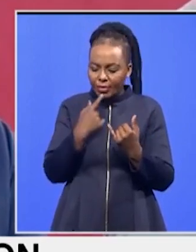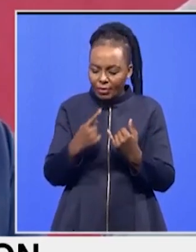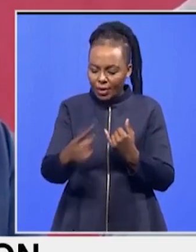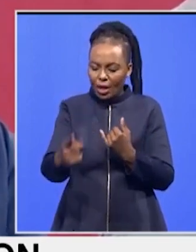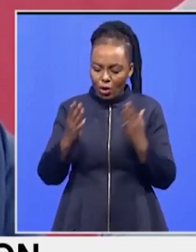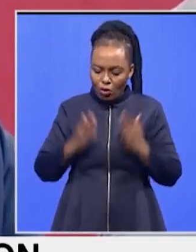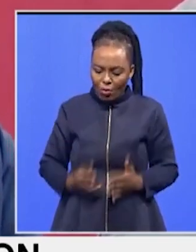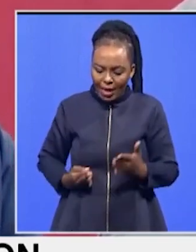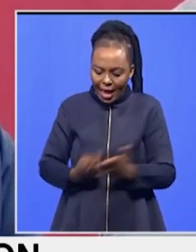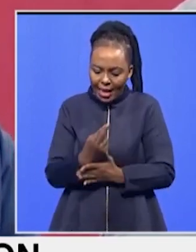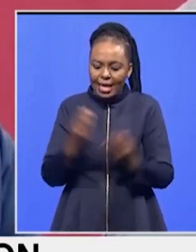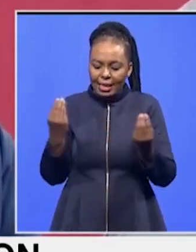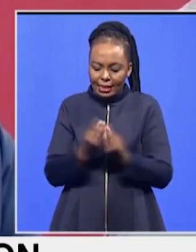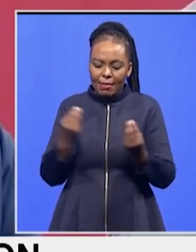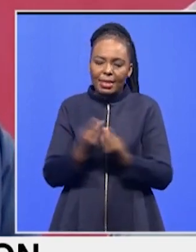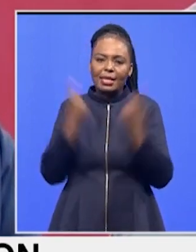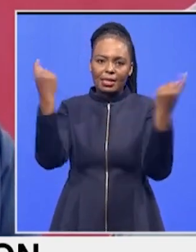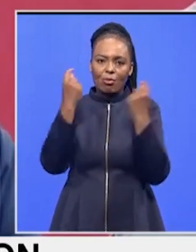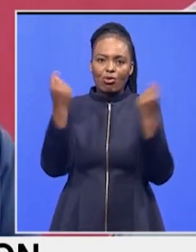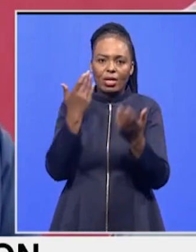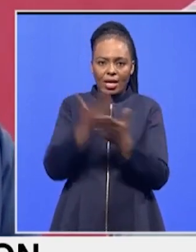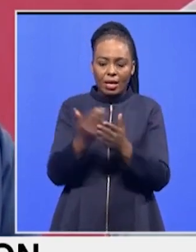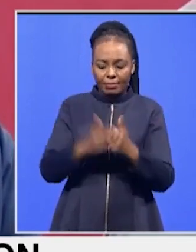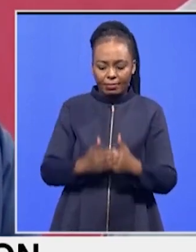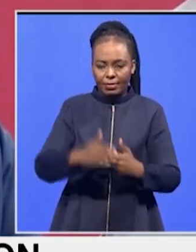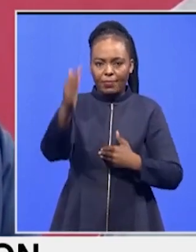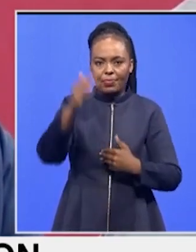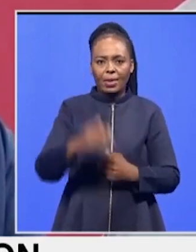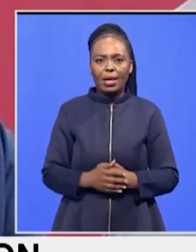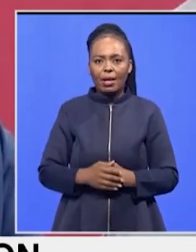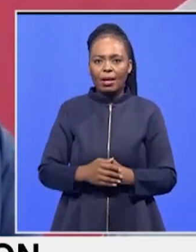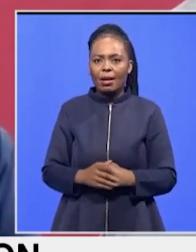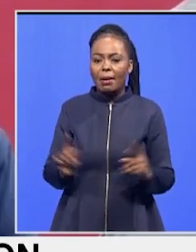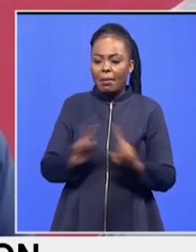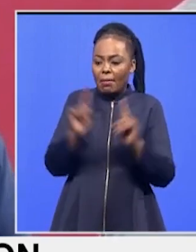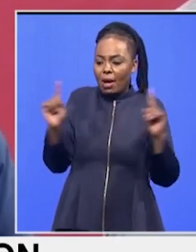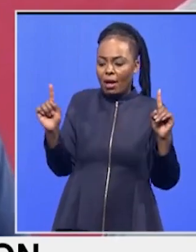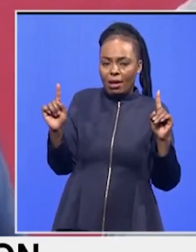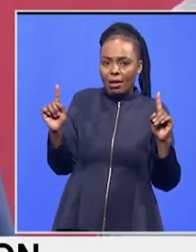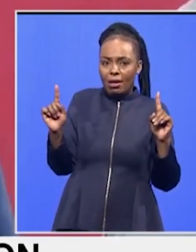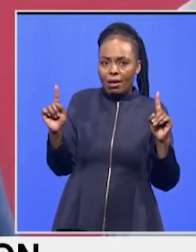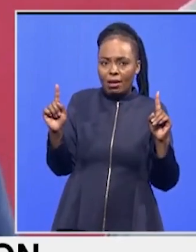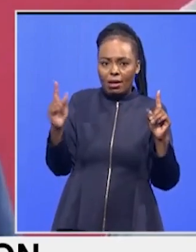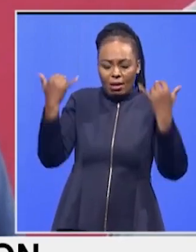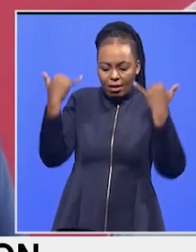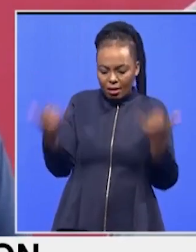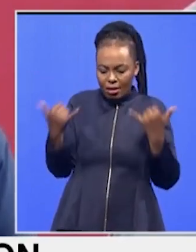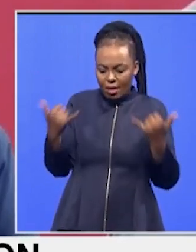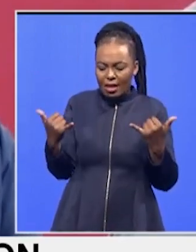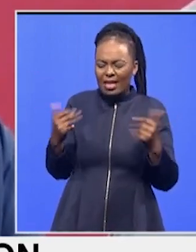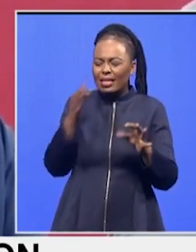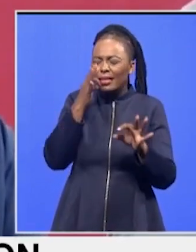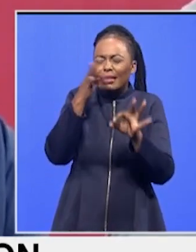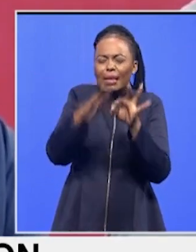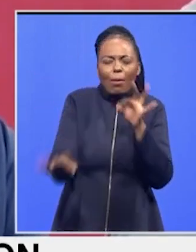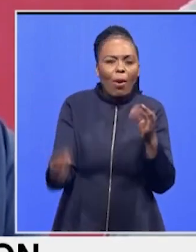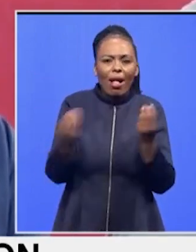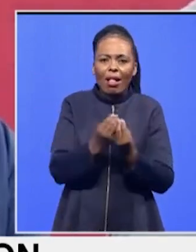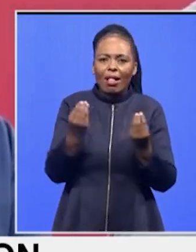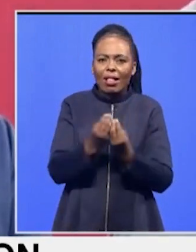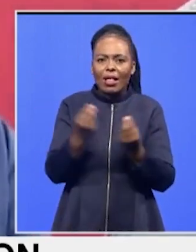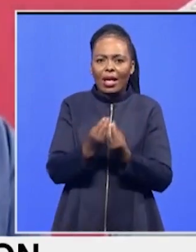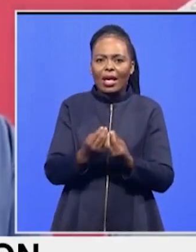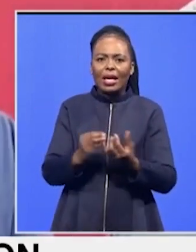are something to be celebrated. How can it be that just the simple act of going to try and